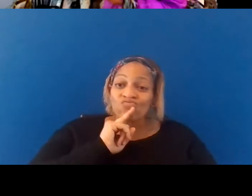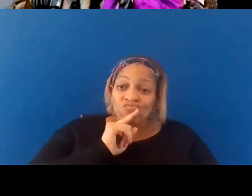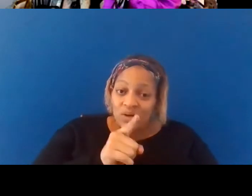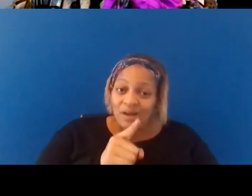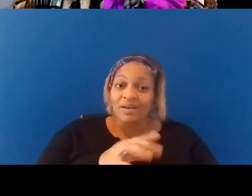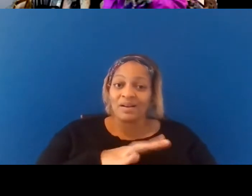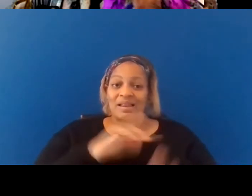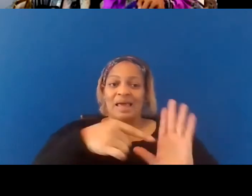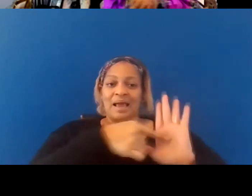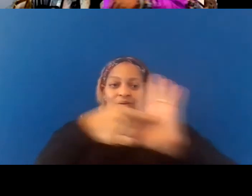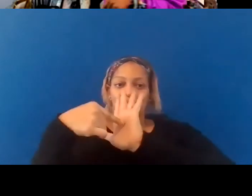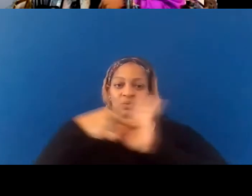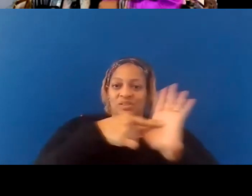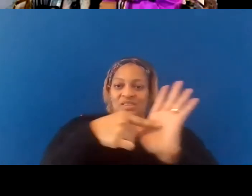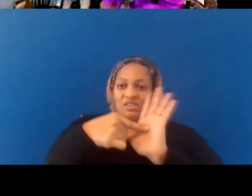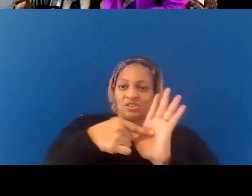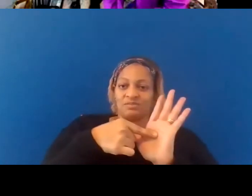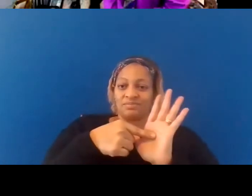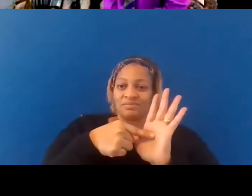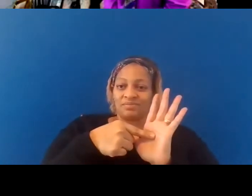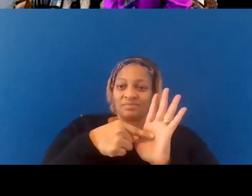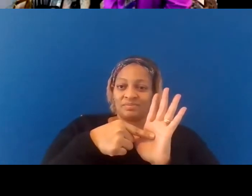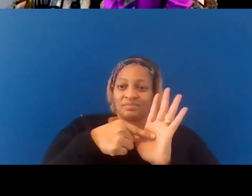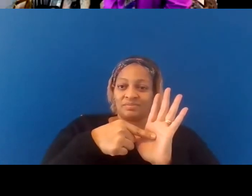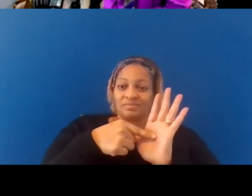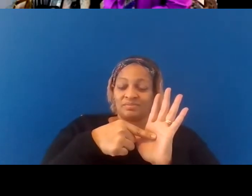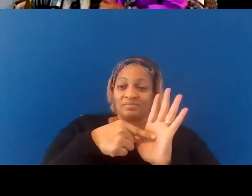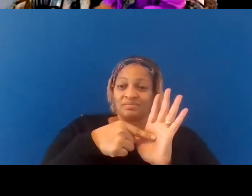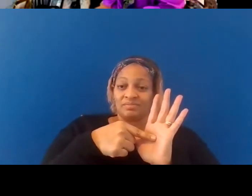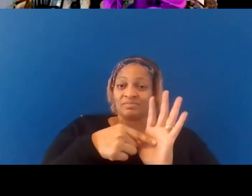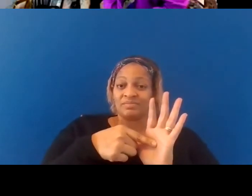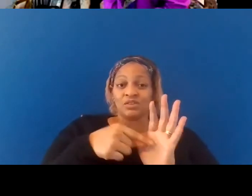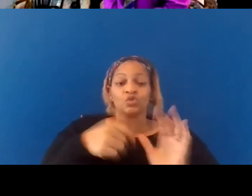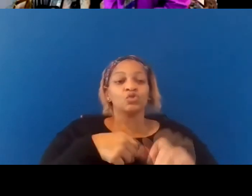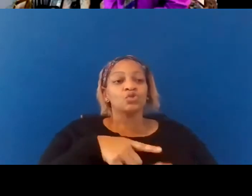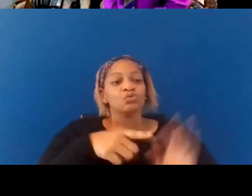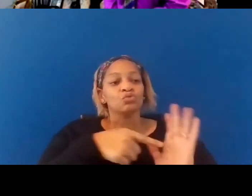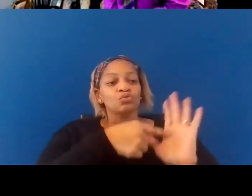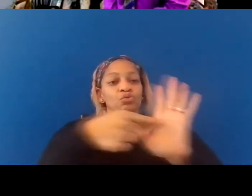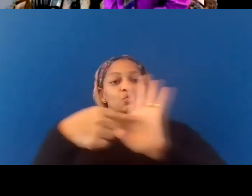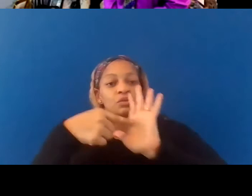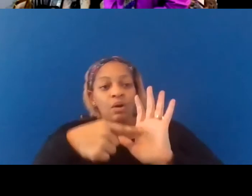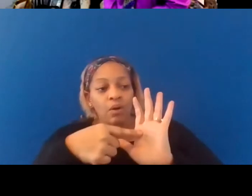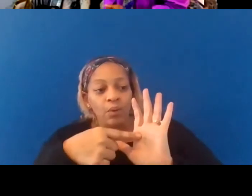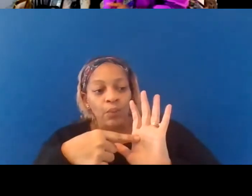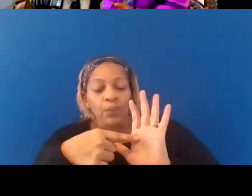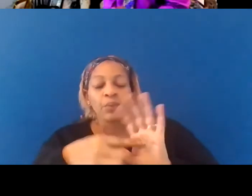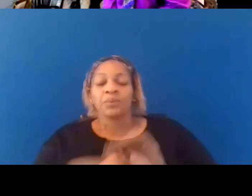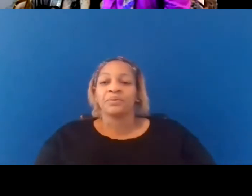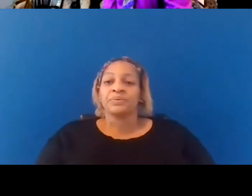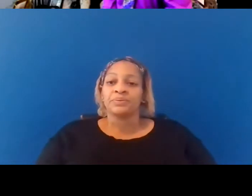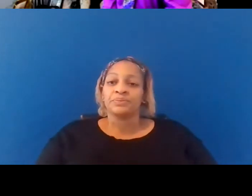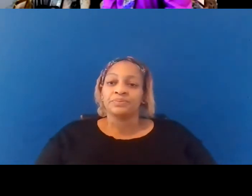exhibition and explanation of, to show it.